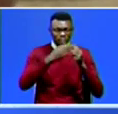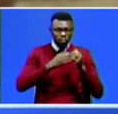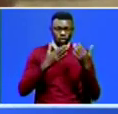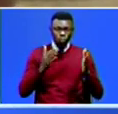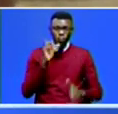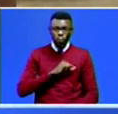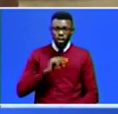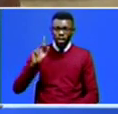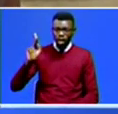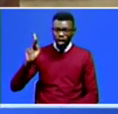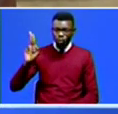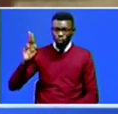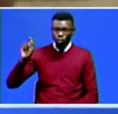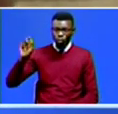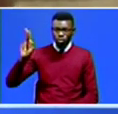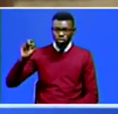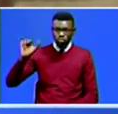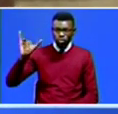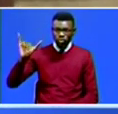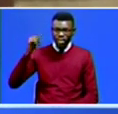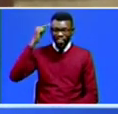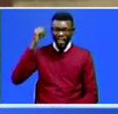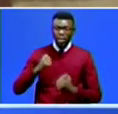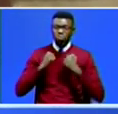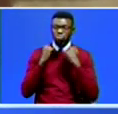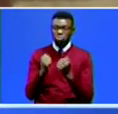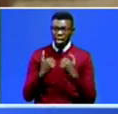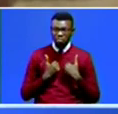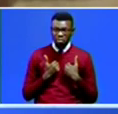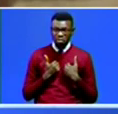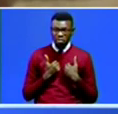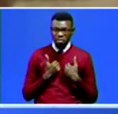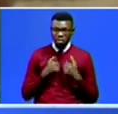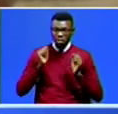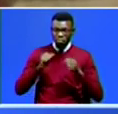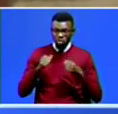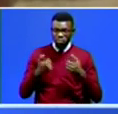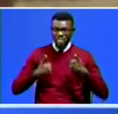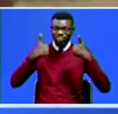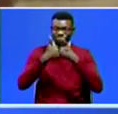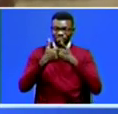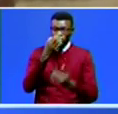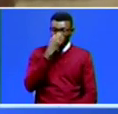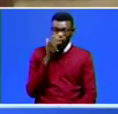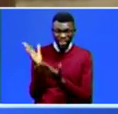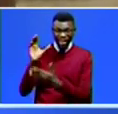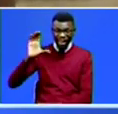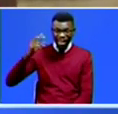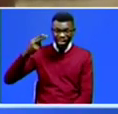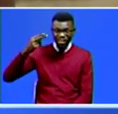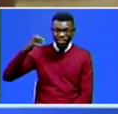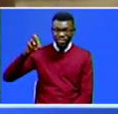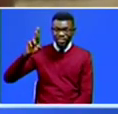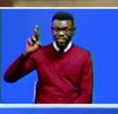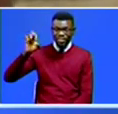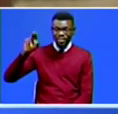Joshua Kutuny thinks that he's now gained some political bravado to face William Ruto direct in Cheranganyi. Watch this space. And I